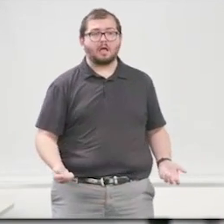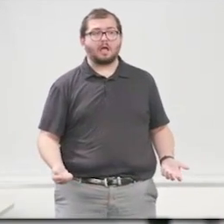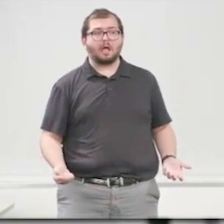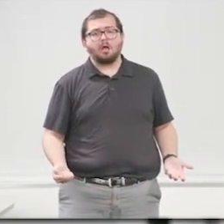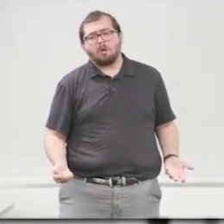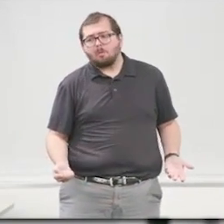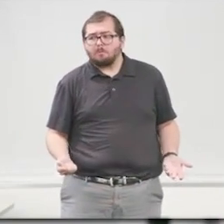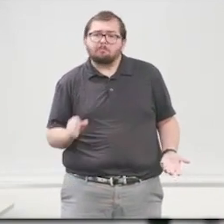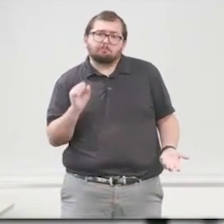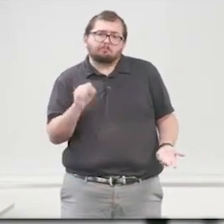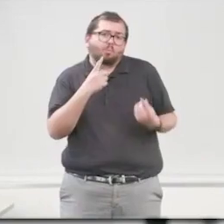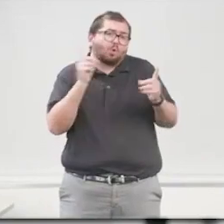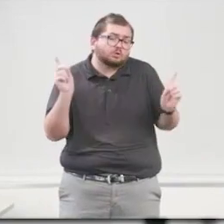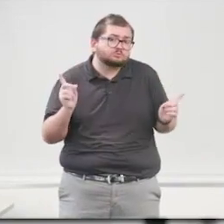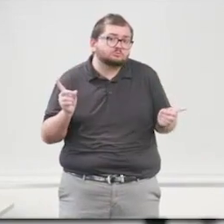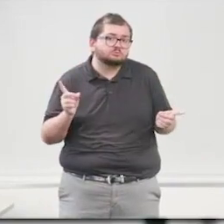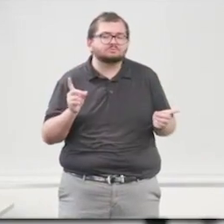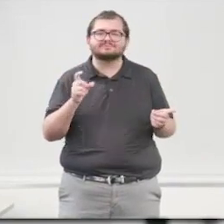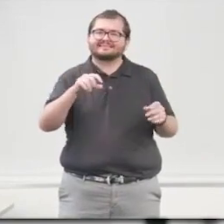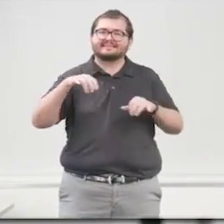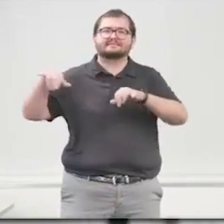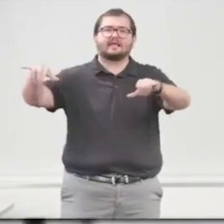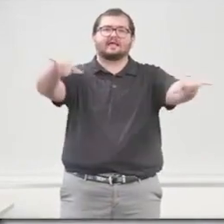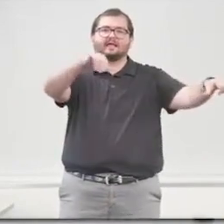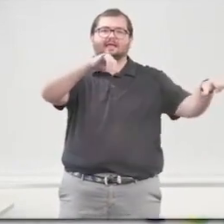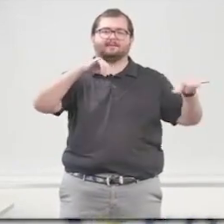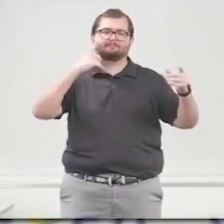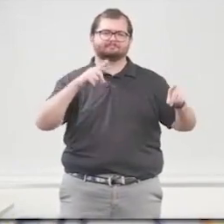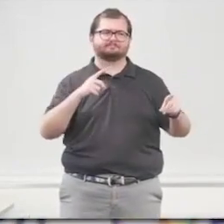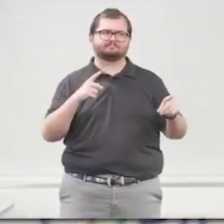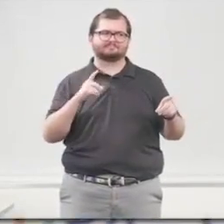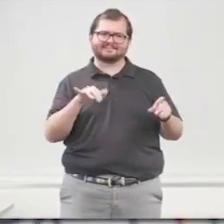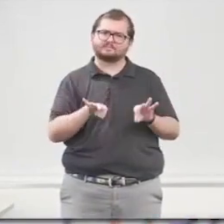to do something with that. But we need a standard, because everybody wants a standard.